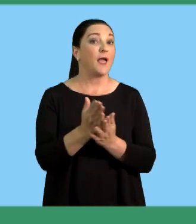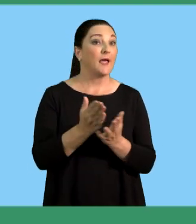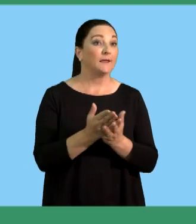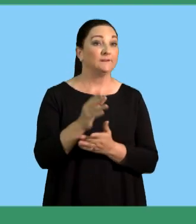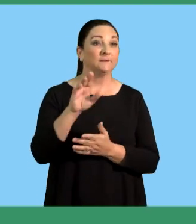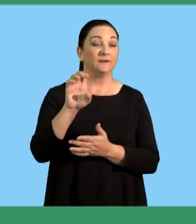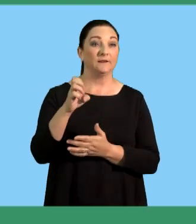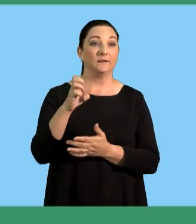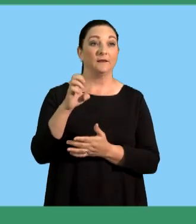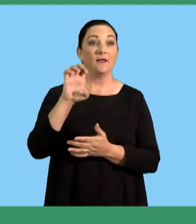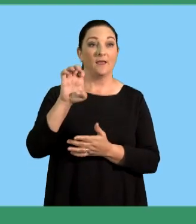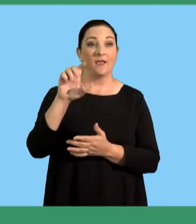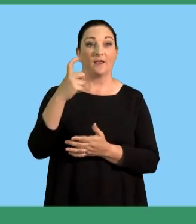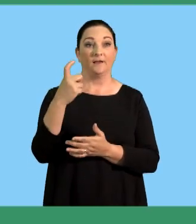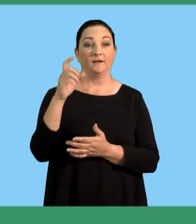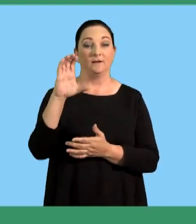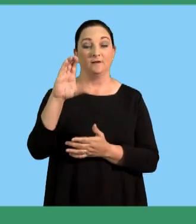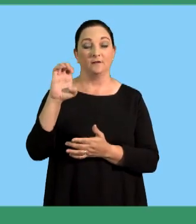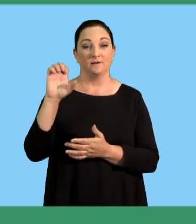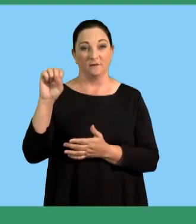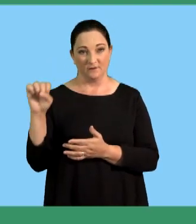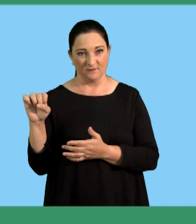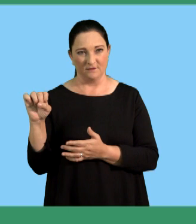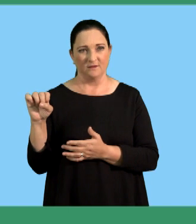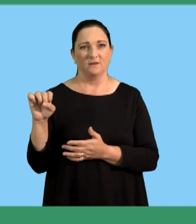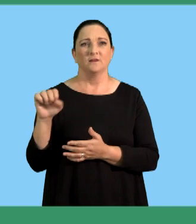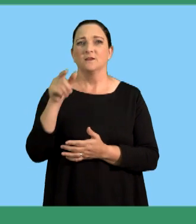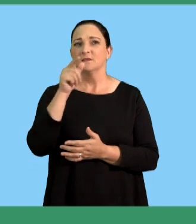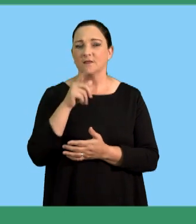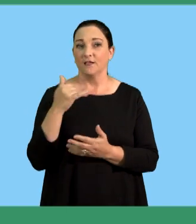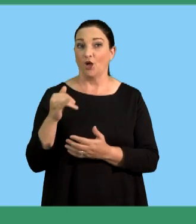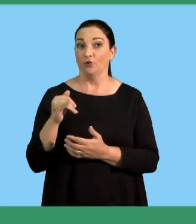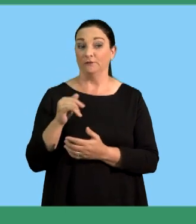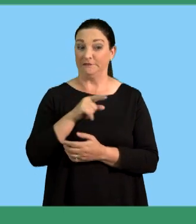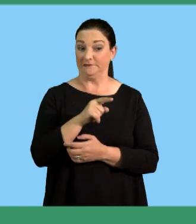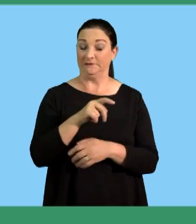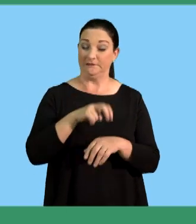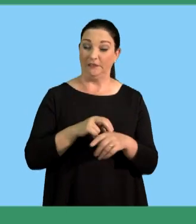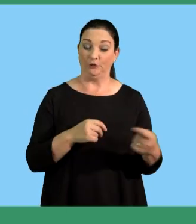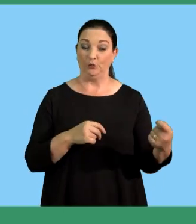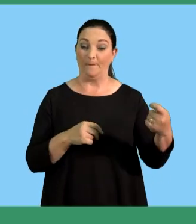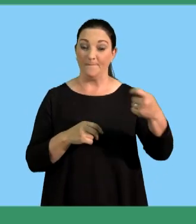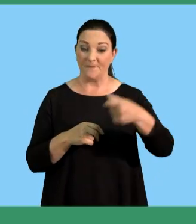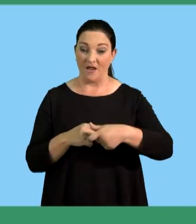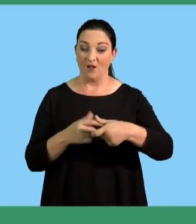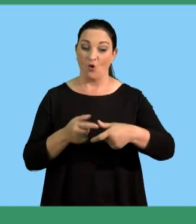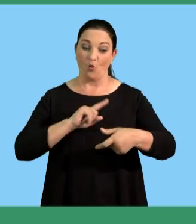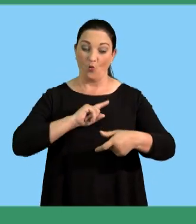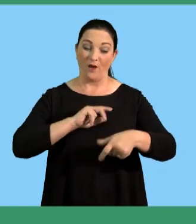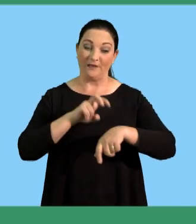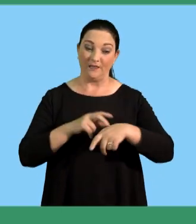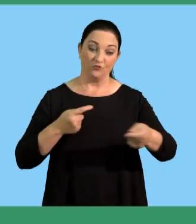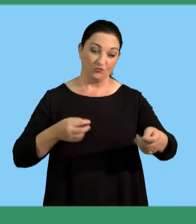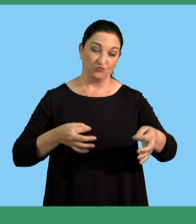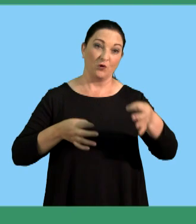mean by that? This is a portion of the insurance claim that the insured will have to pay towards the cost